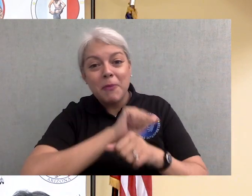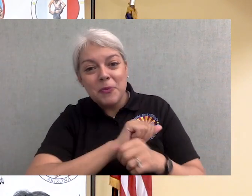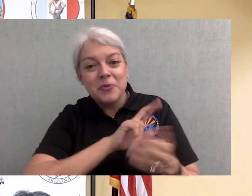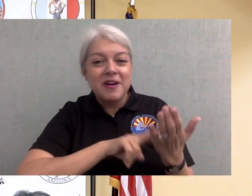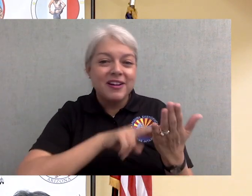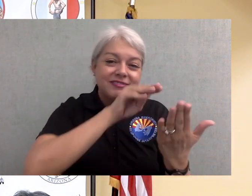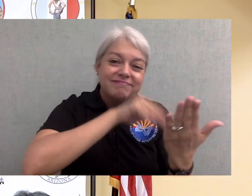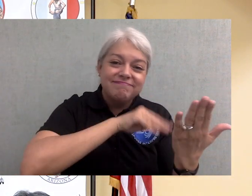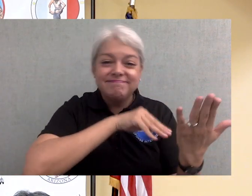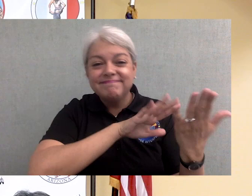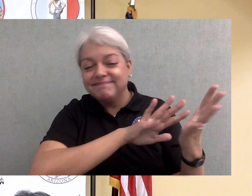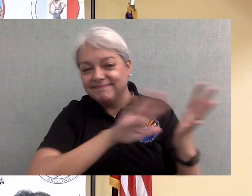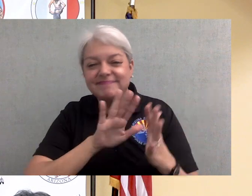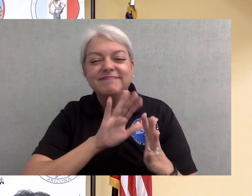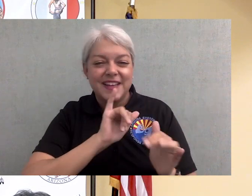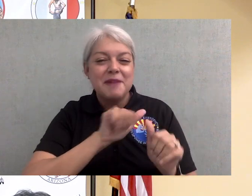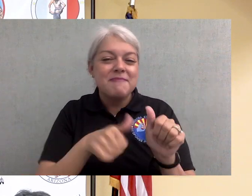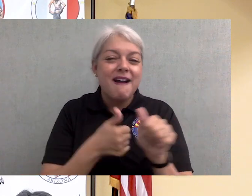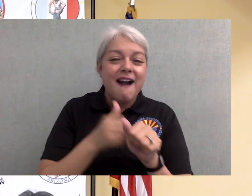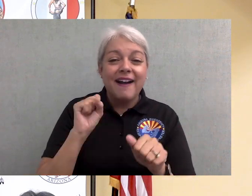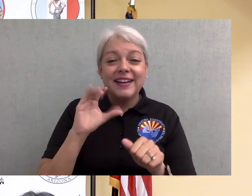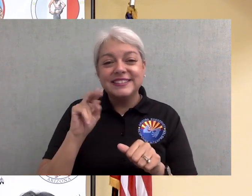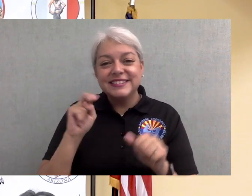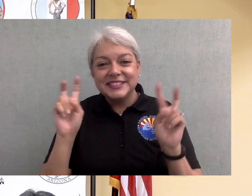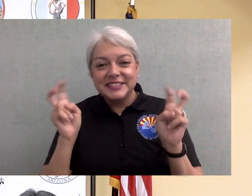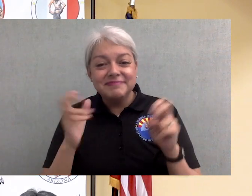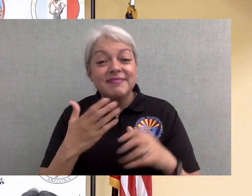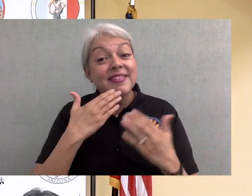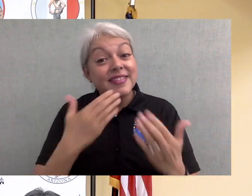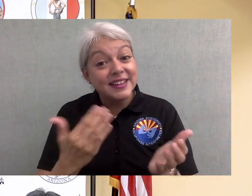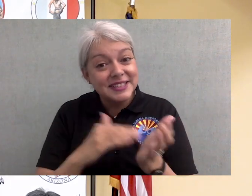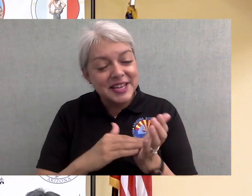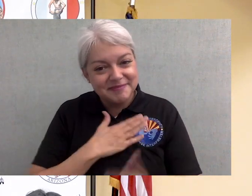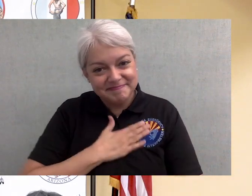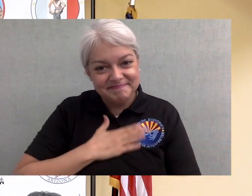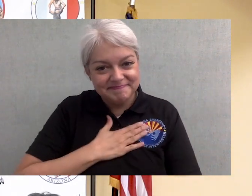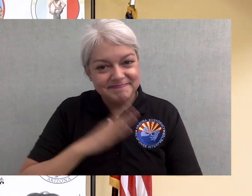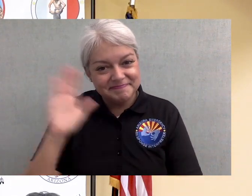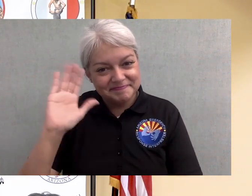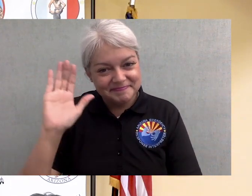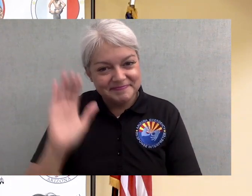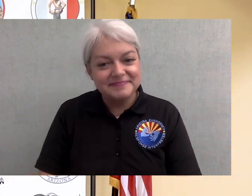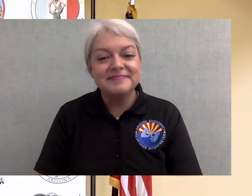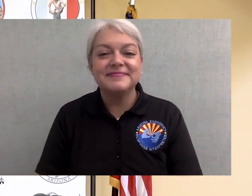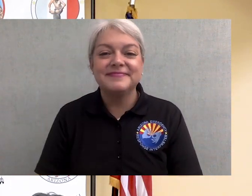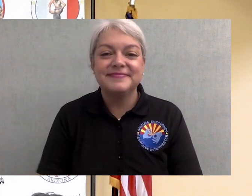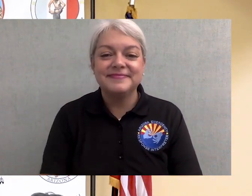taping. So thank you once again. We appreciate that. Bye-bye. Bye-bye. Thank you.